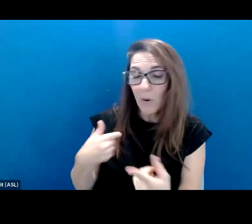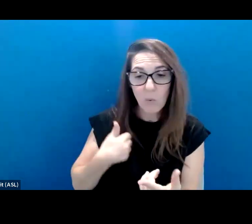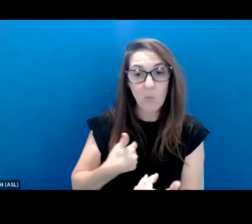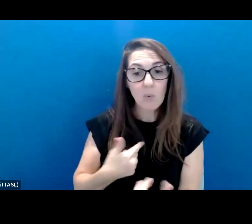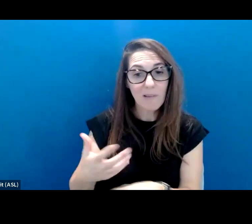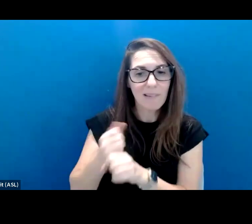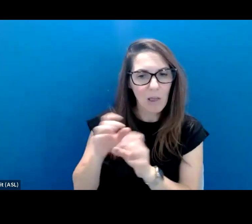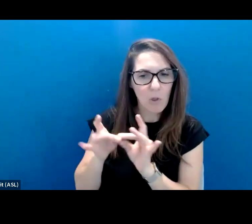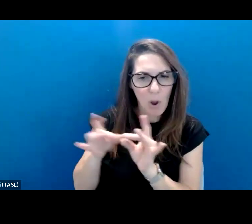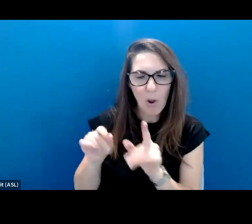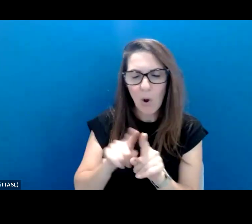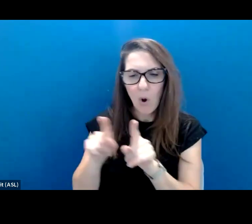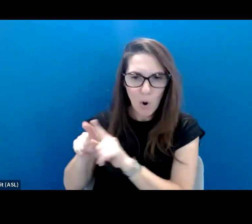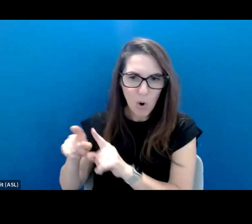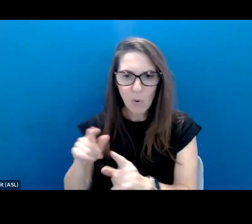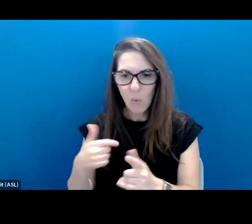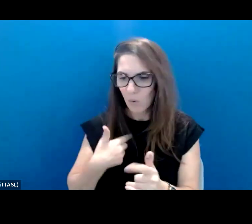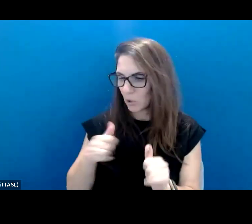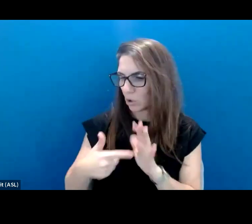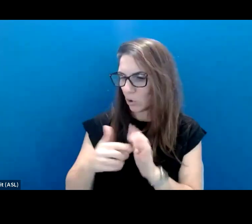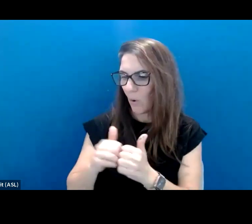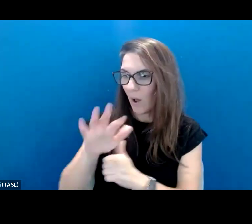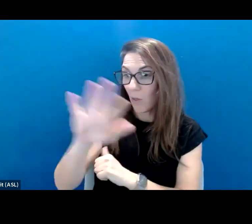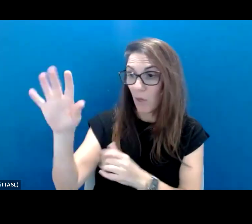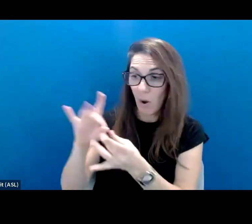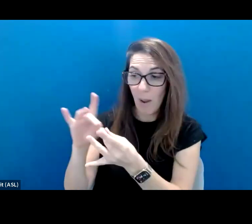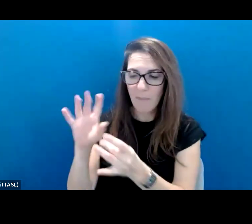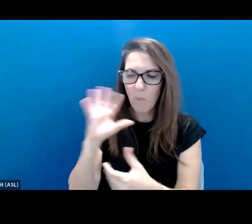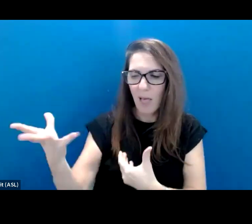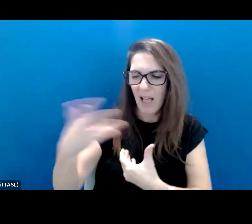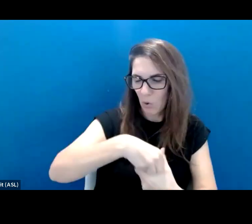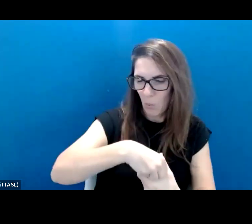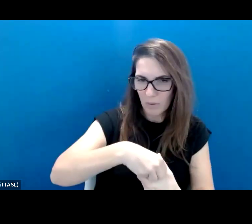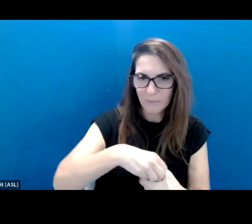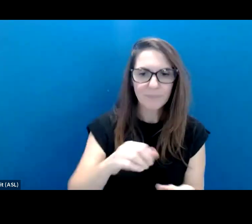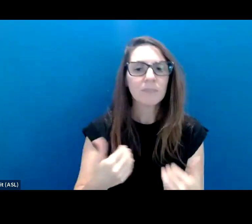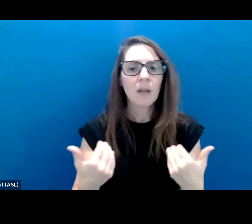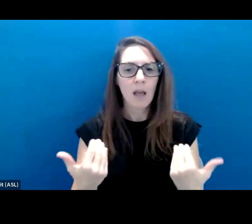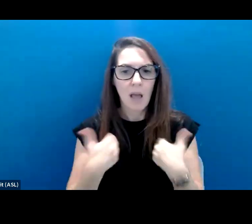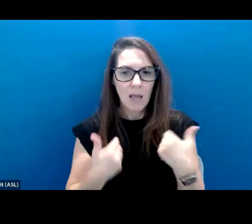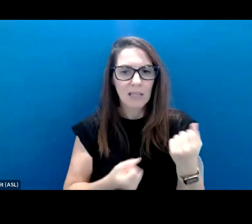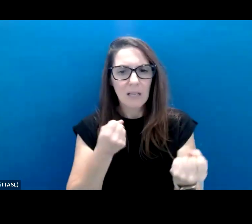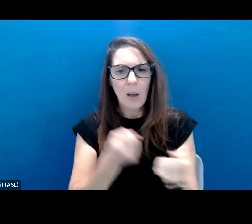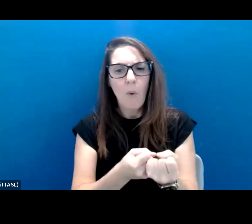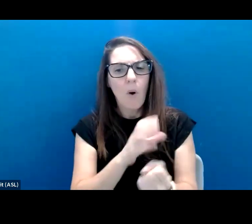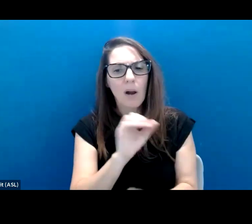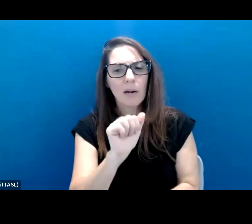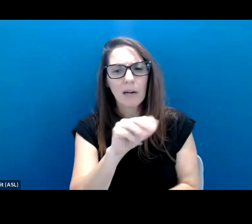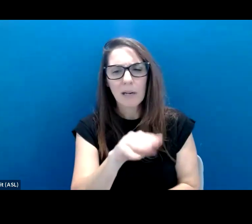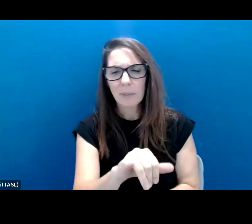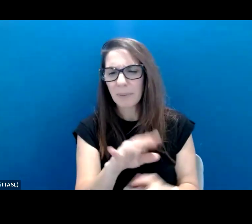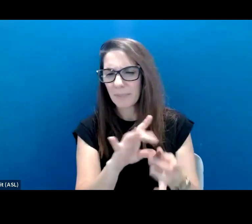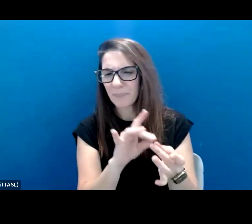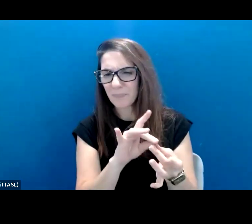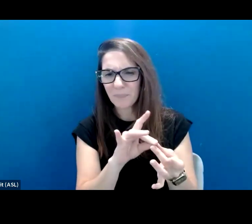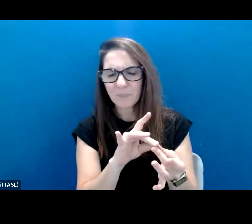and we should also show like how they're being incorporated. There was support for, and I think Amy had talked about this at a previous meeting.